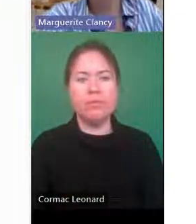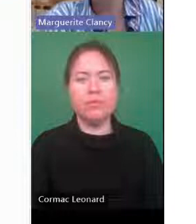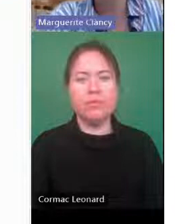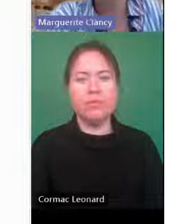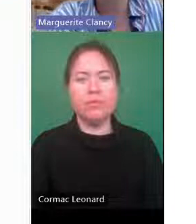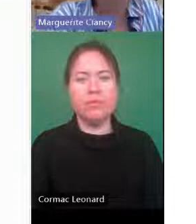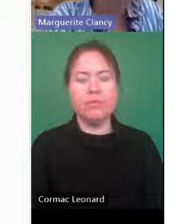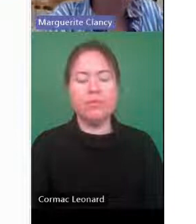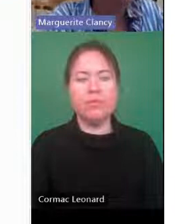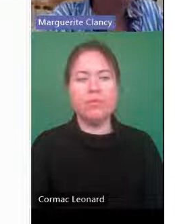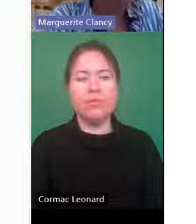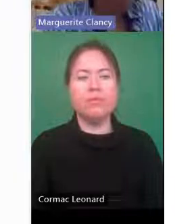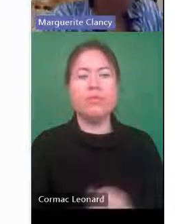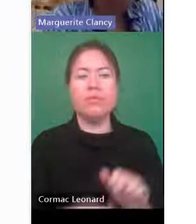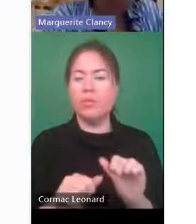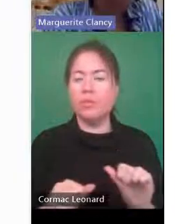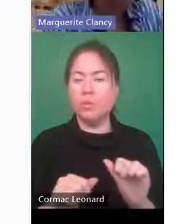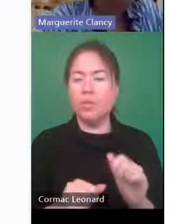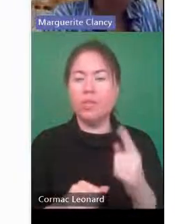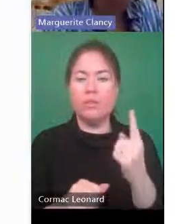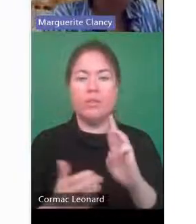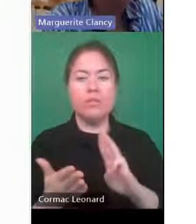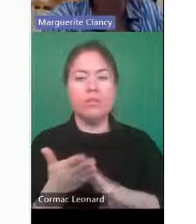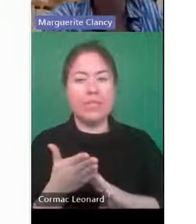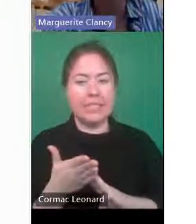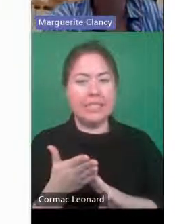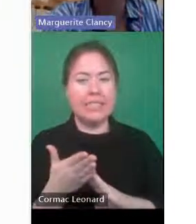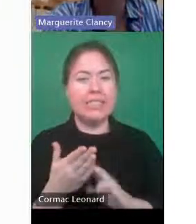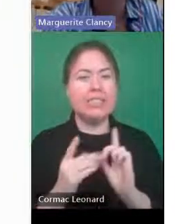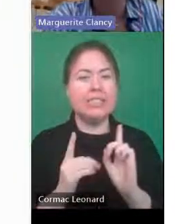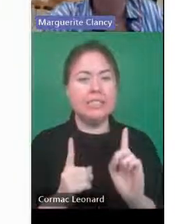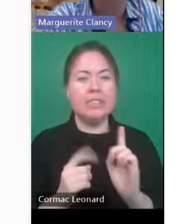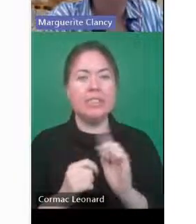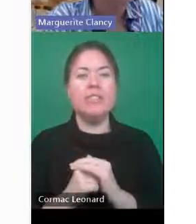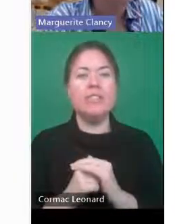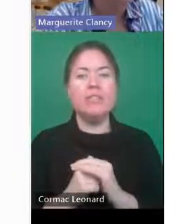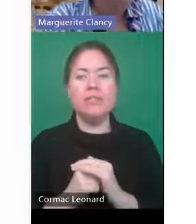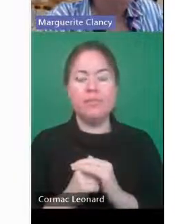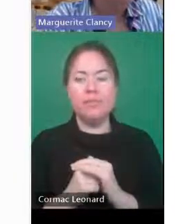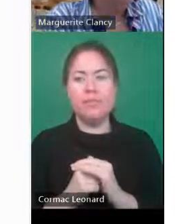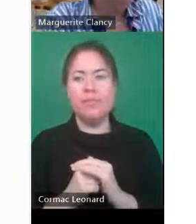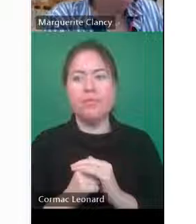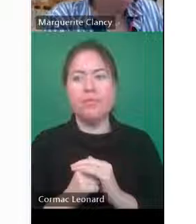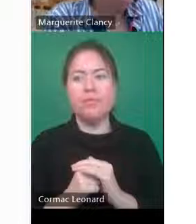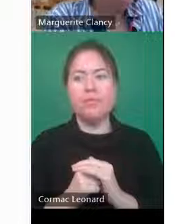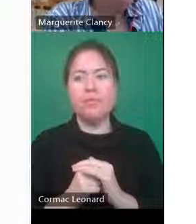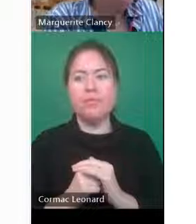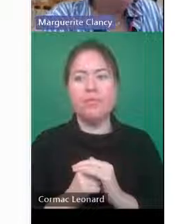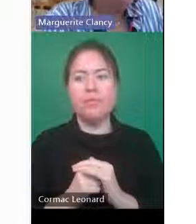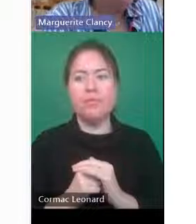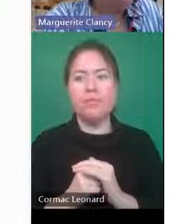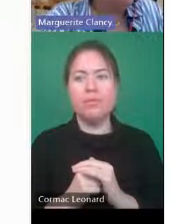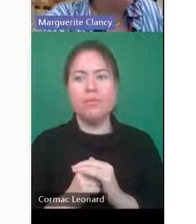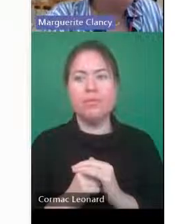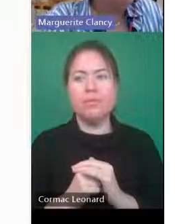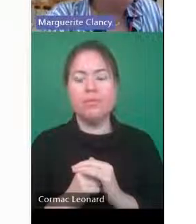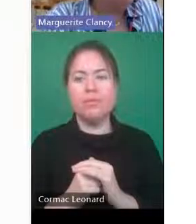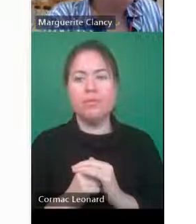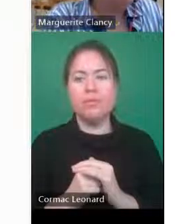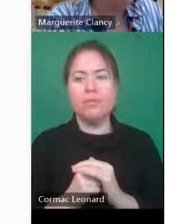Just waiting for a moment for the code to come in, and once that does, then I will enter, and then I'll be able to my